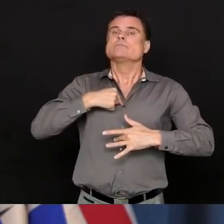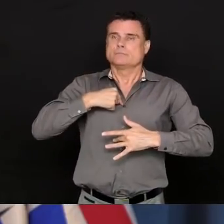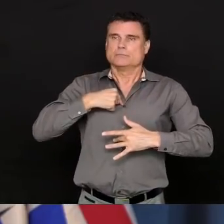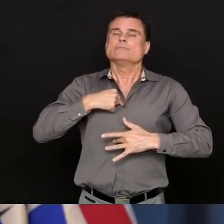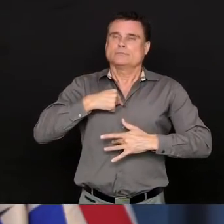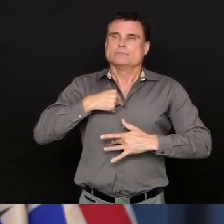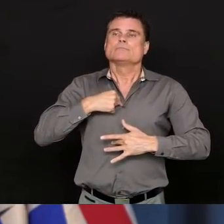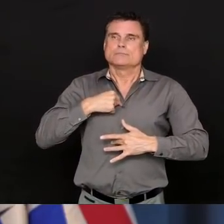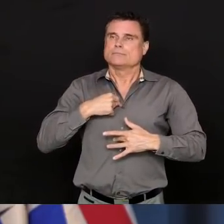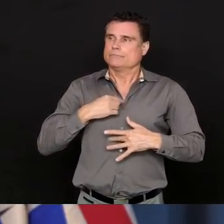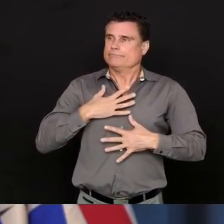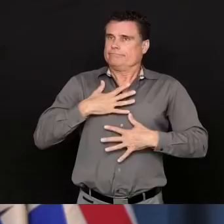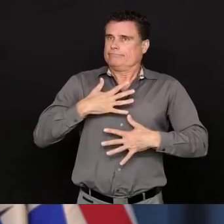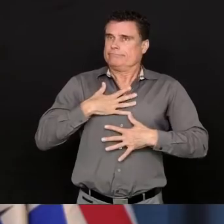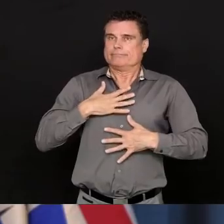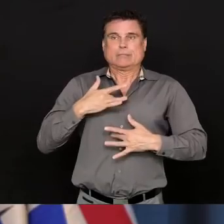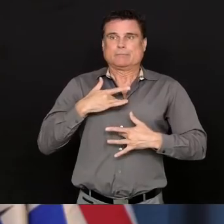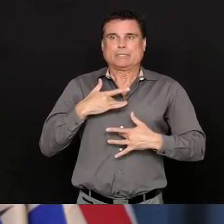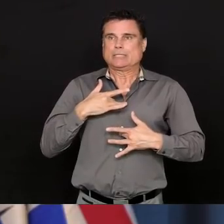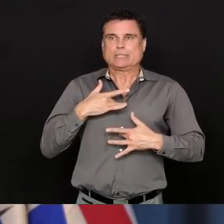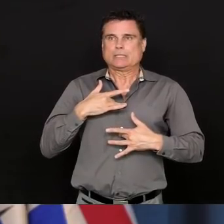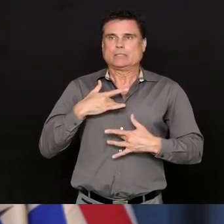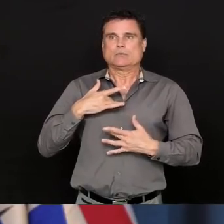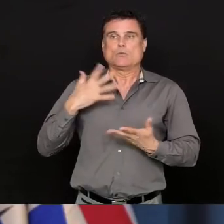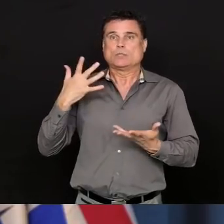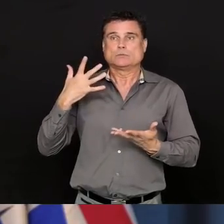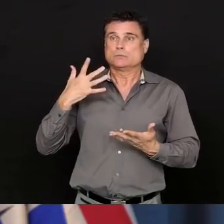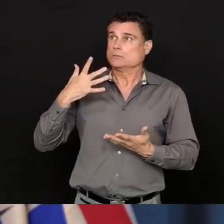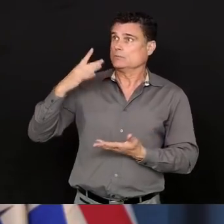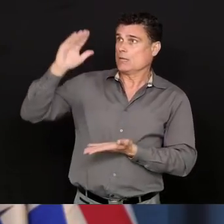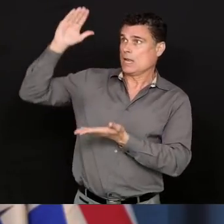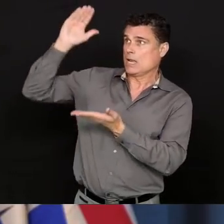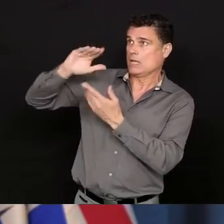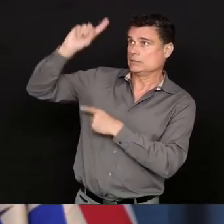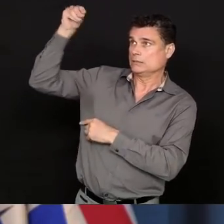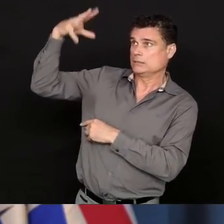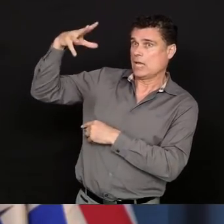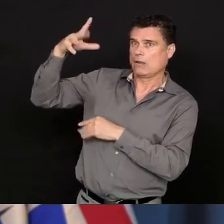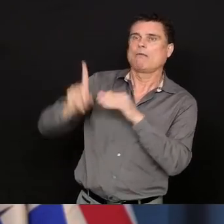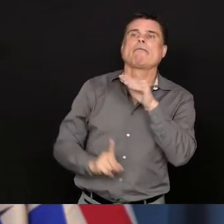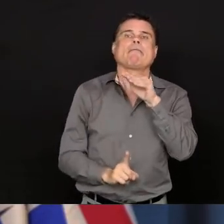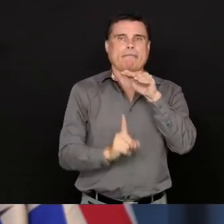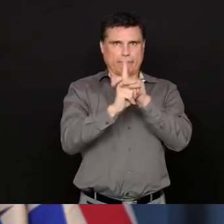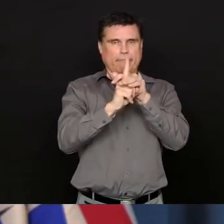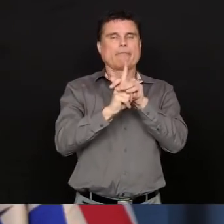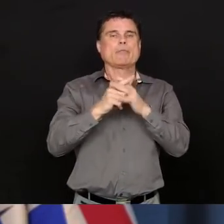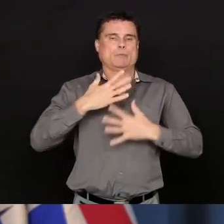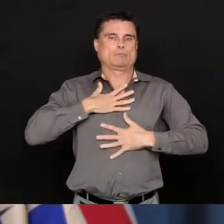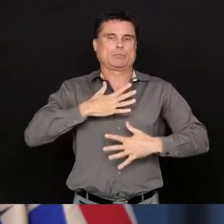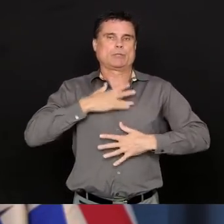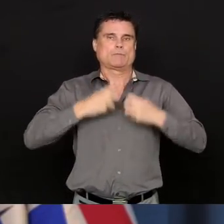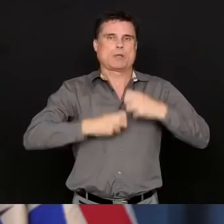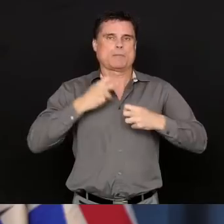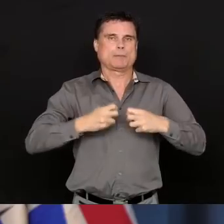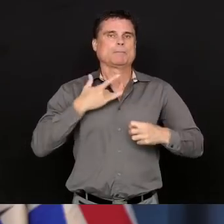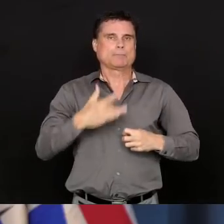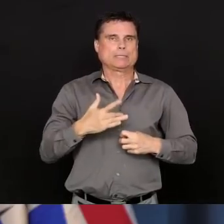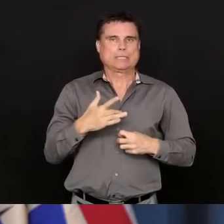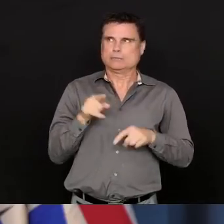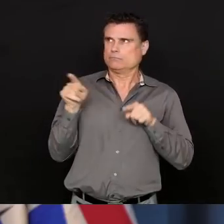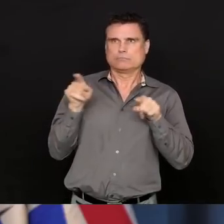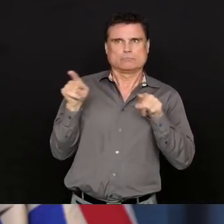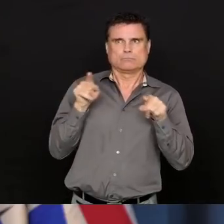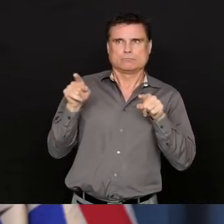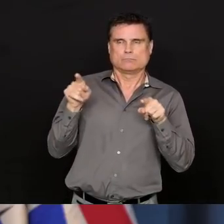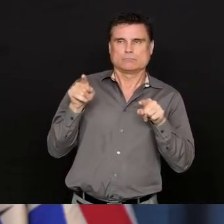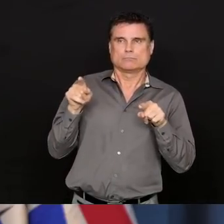the measures that we've taken are in place. So we need to watch that carefully. We don't know for sure how this virus is going to